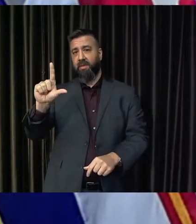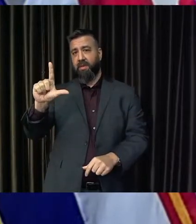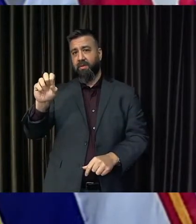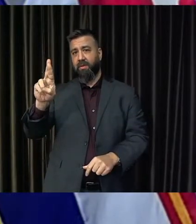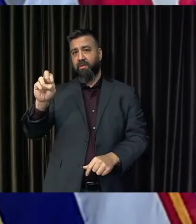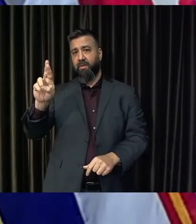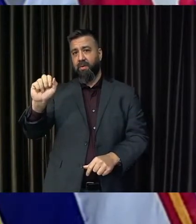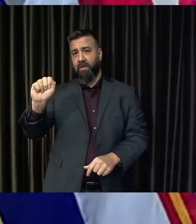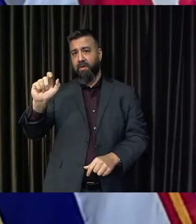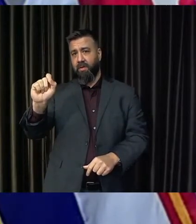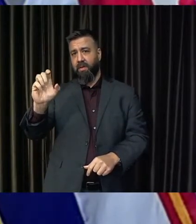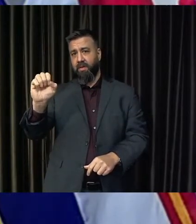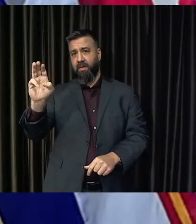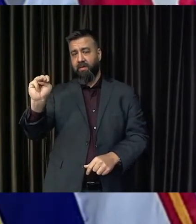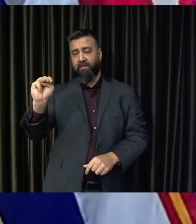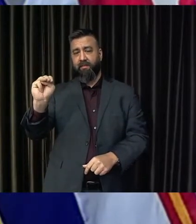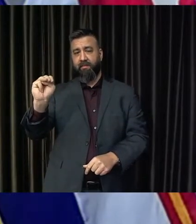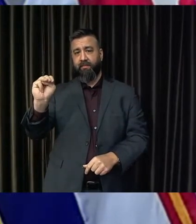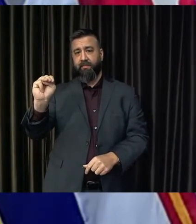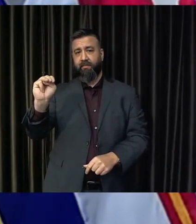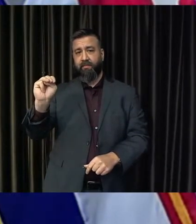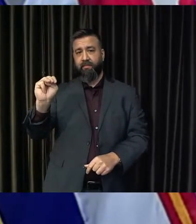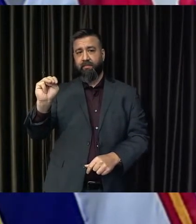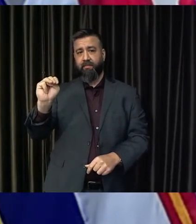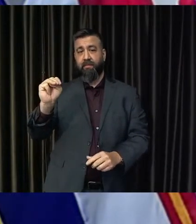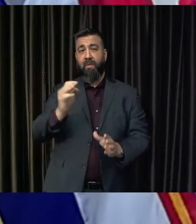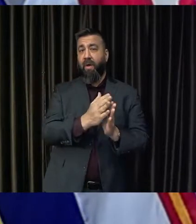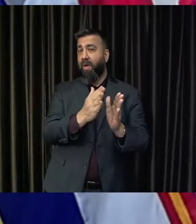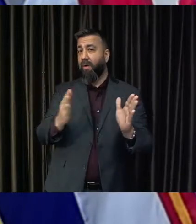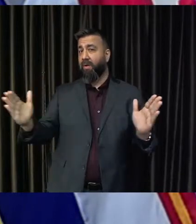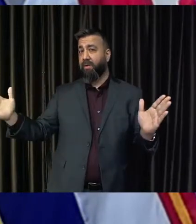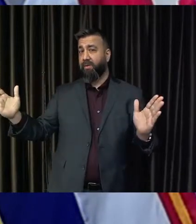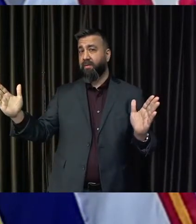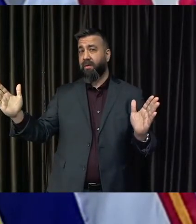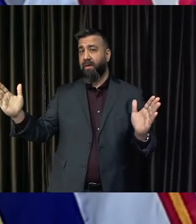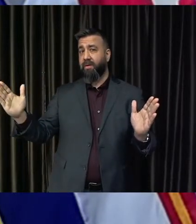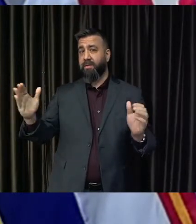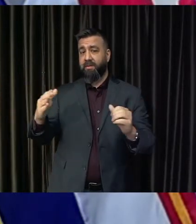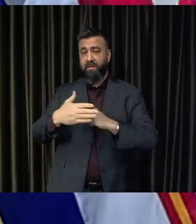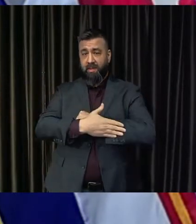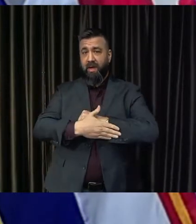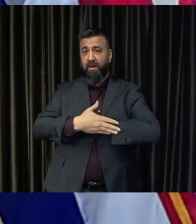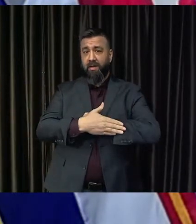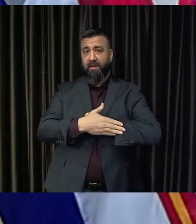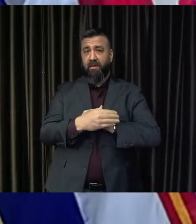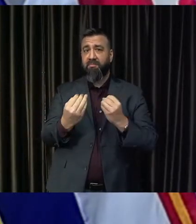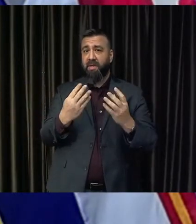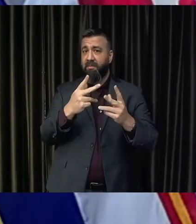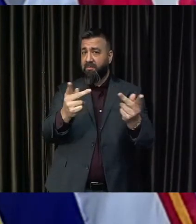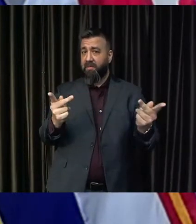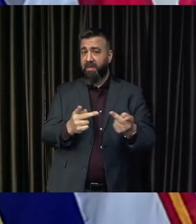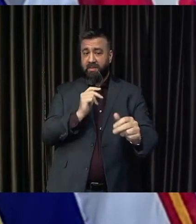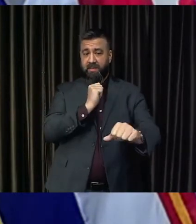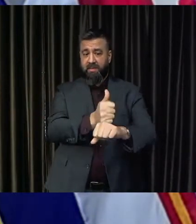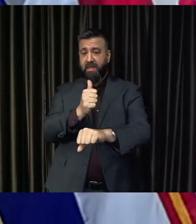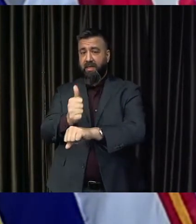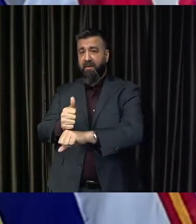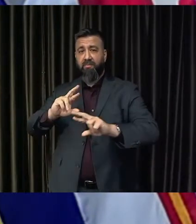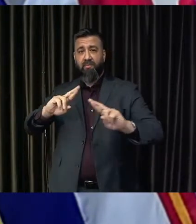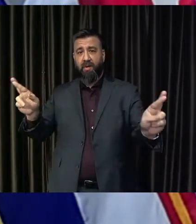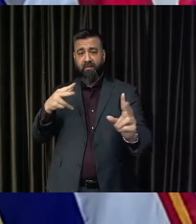stlcorona.com. Across the county, mass vaccination sites have been set up to get thousands of doses administered in a single